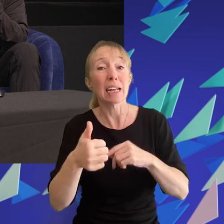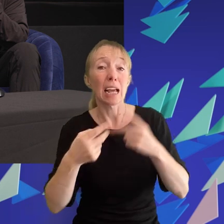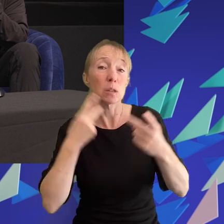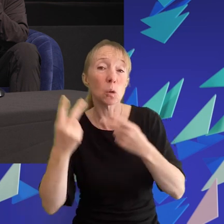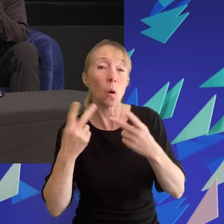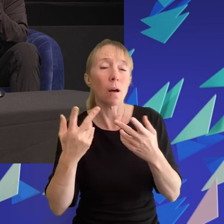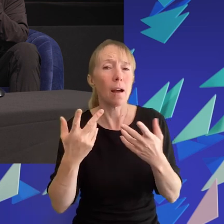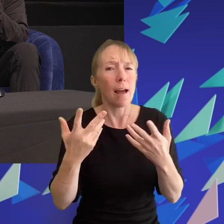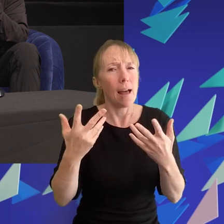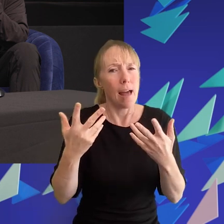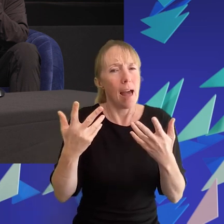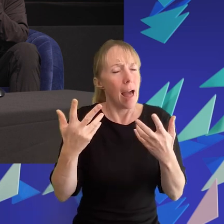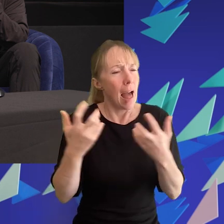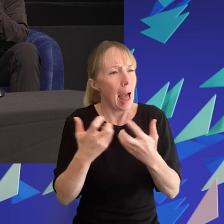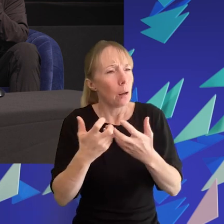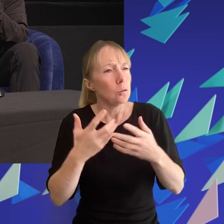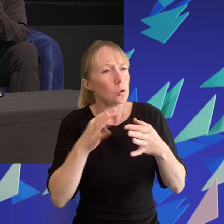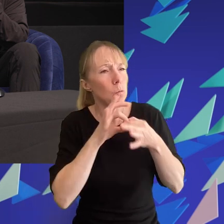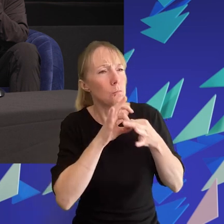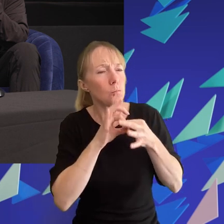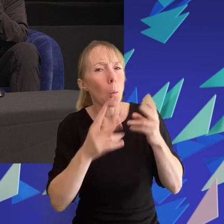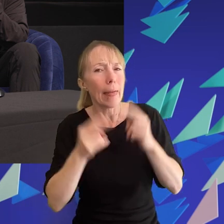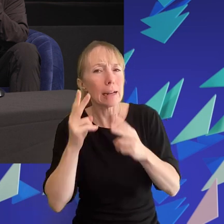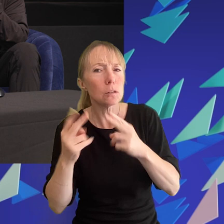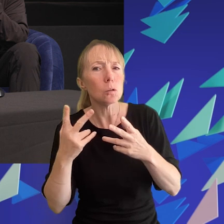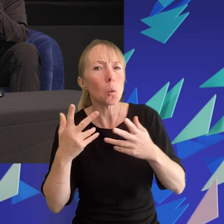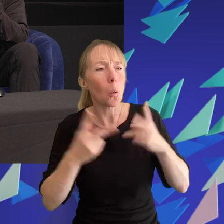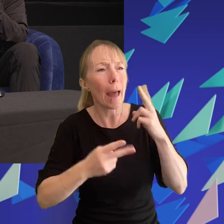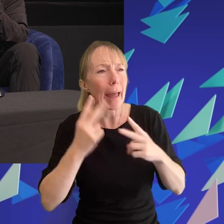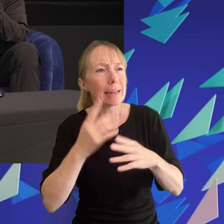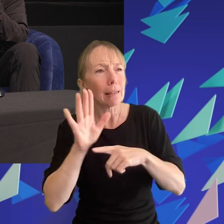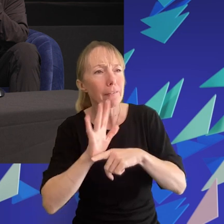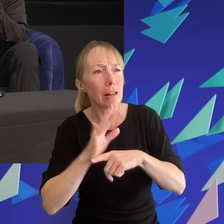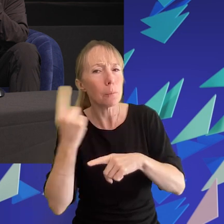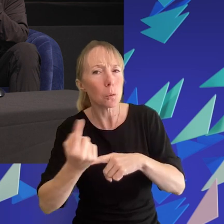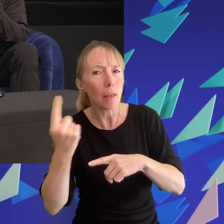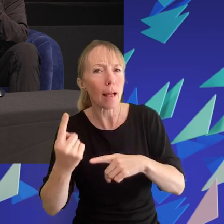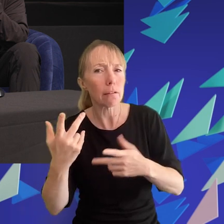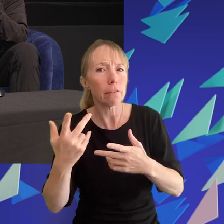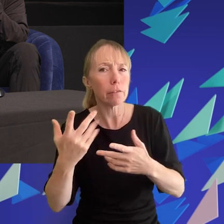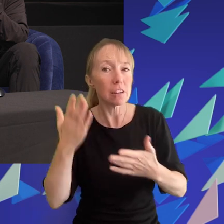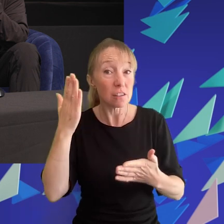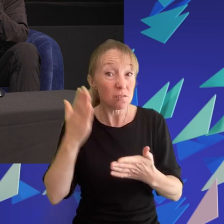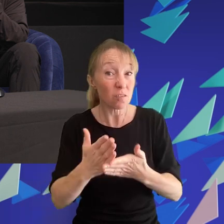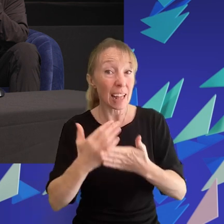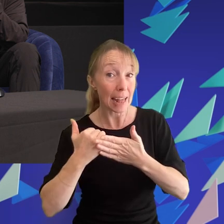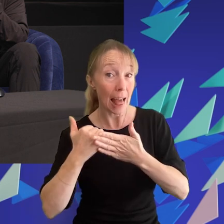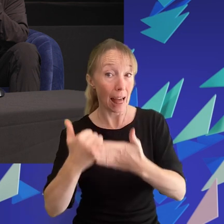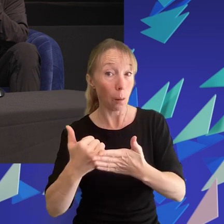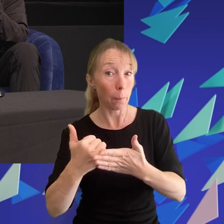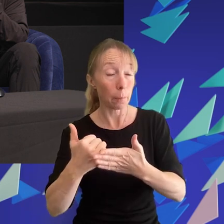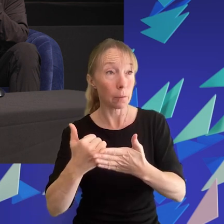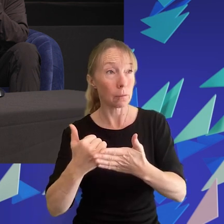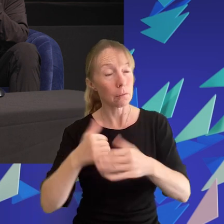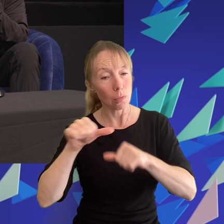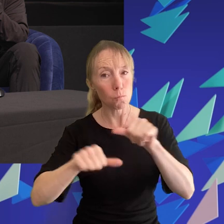you edit, work with editors or edit the films yourself, do you think that really helps you in the